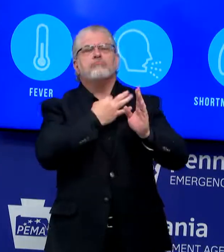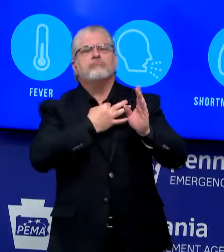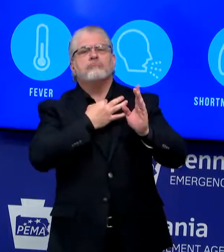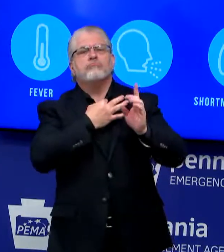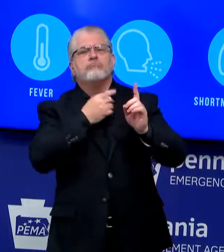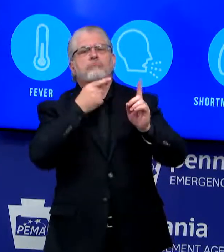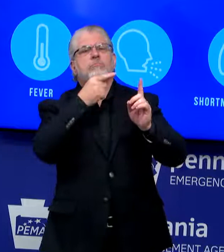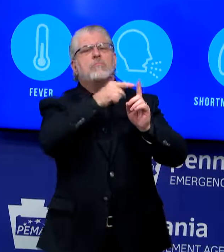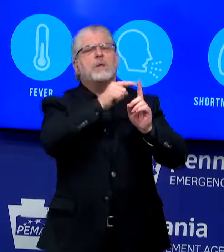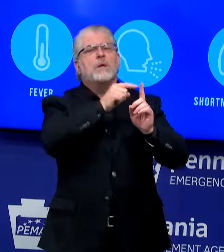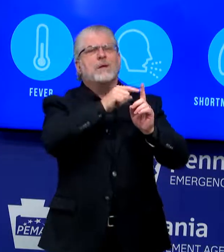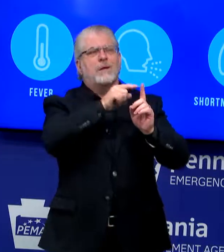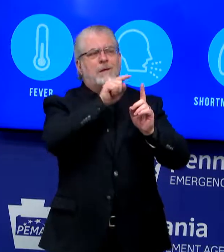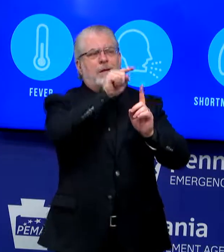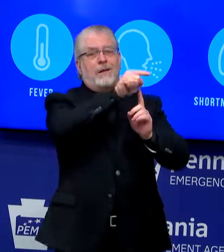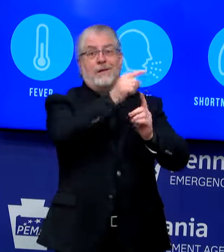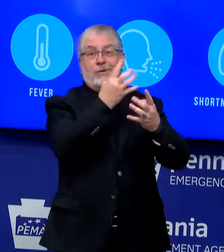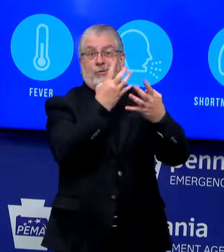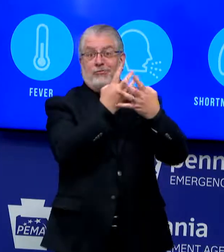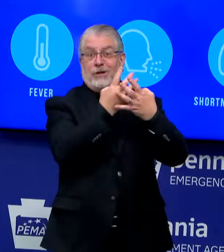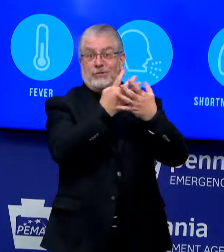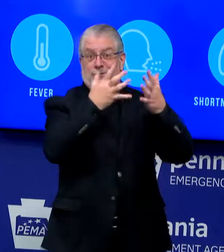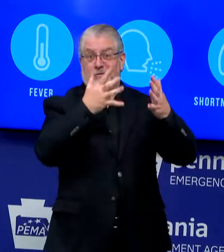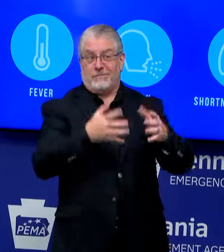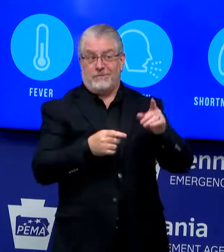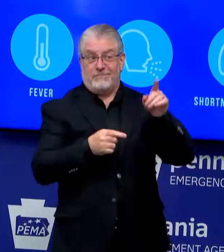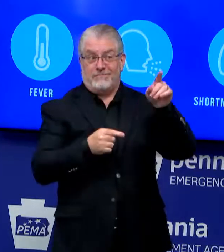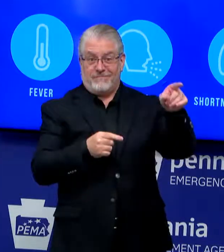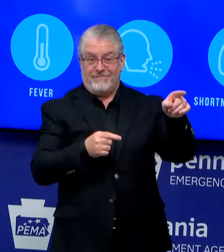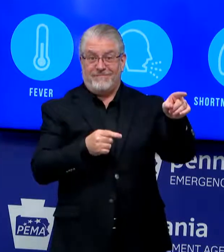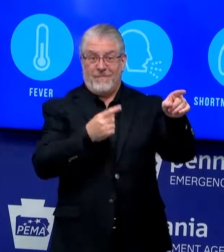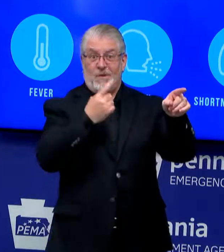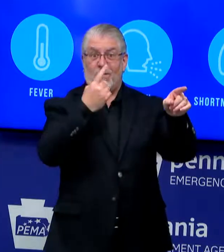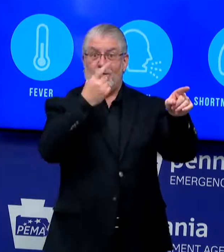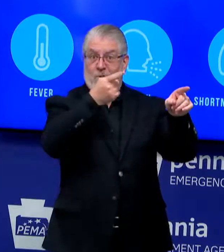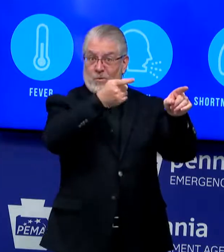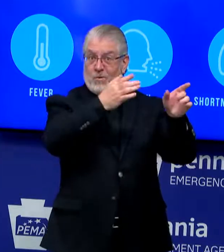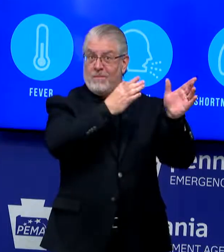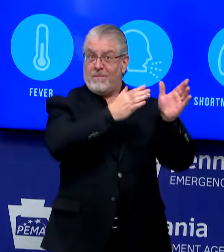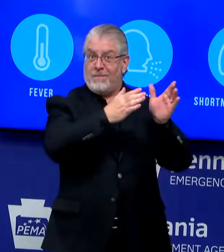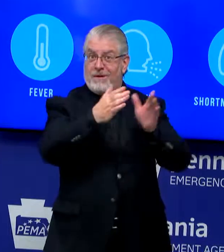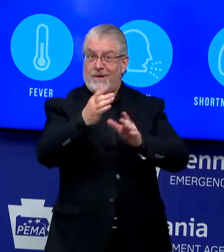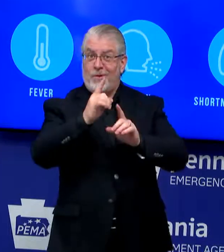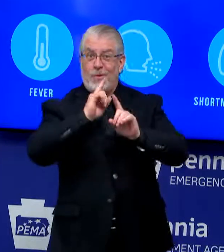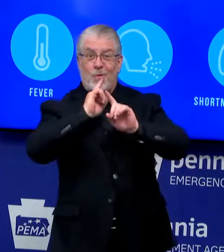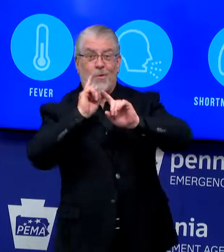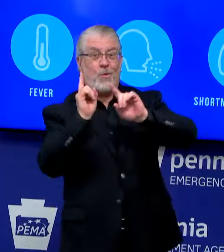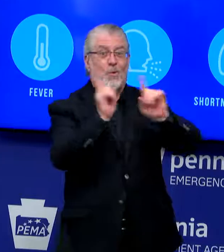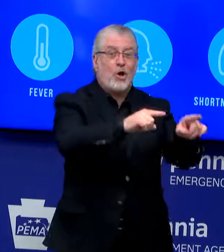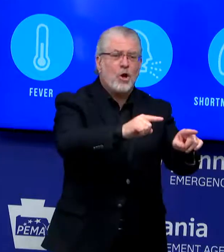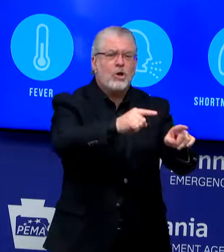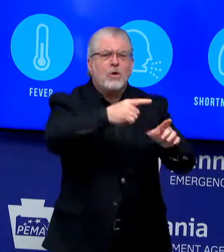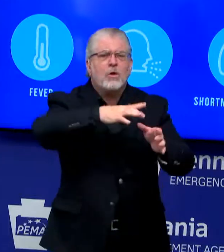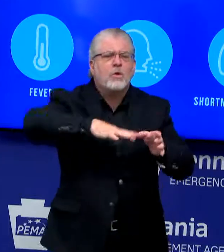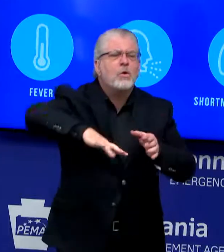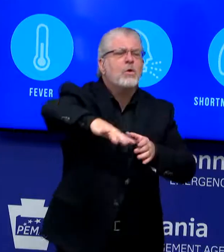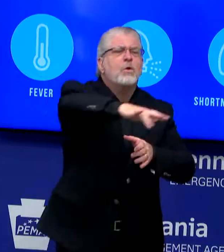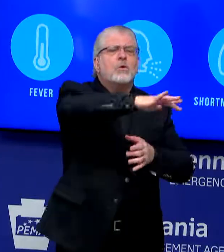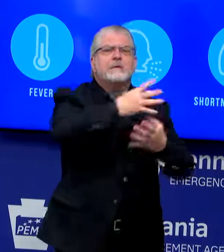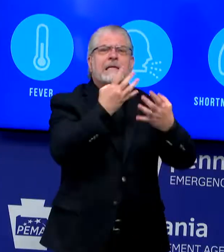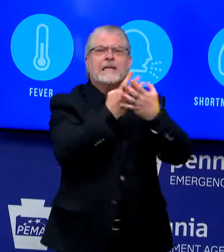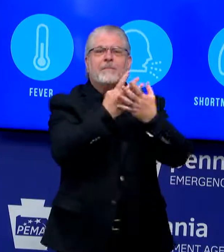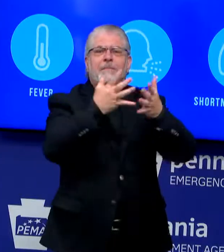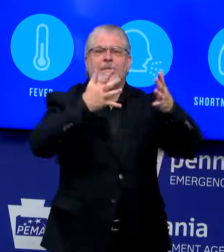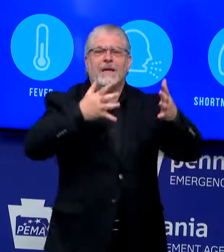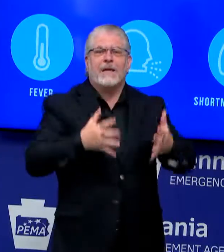facilities. Can you shed light on whether you plan to order or seek to have medically vulnerable inmates released from the state prison